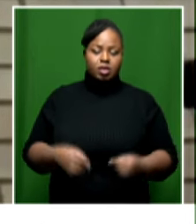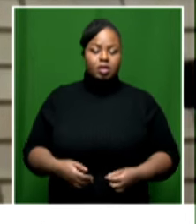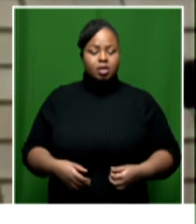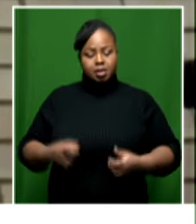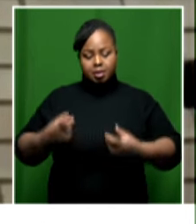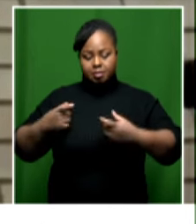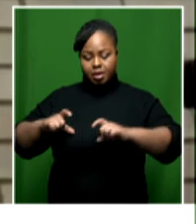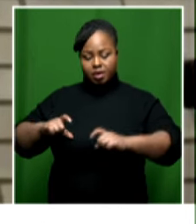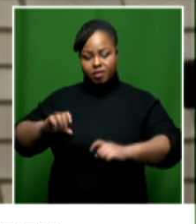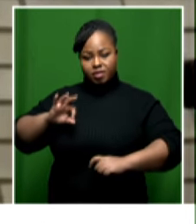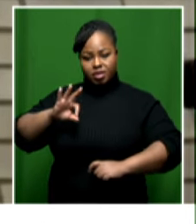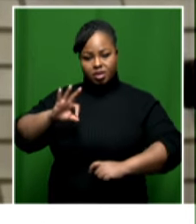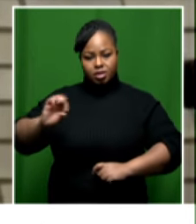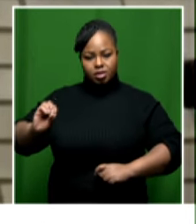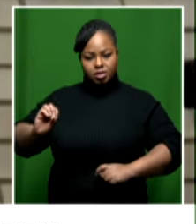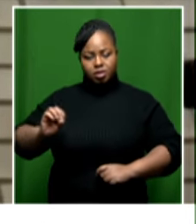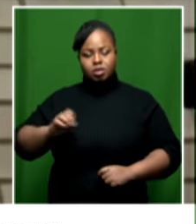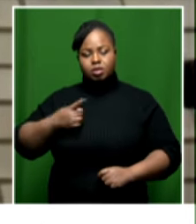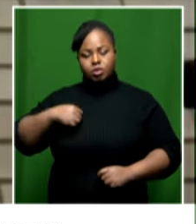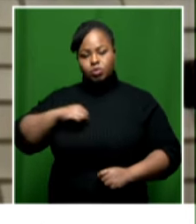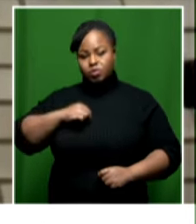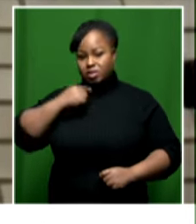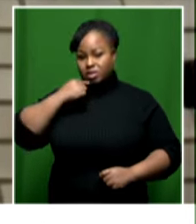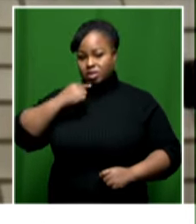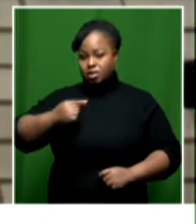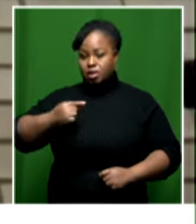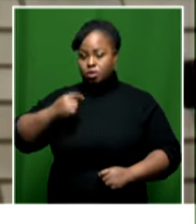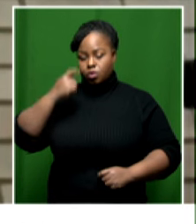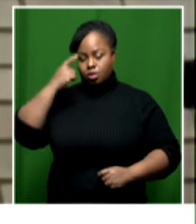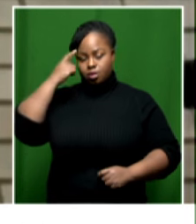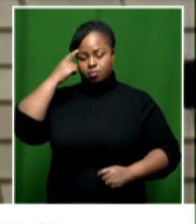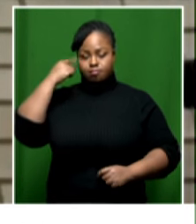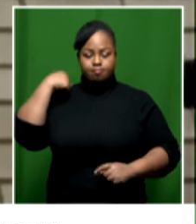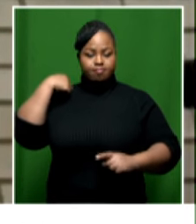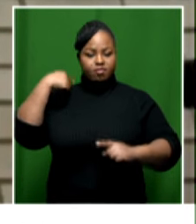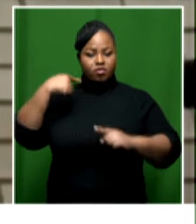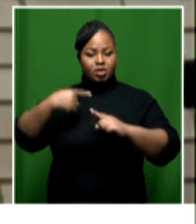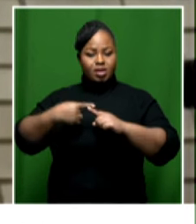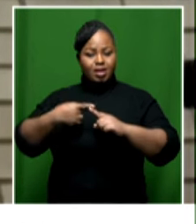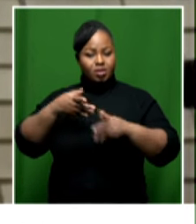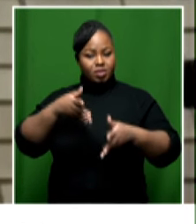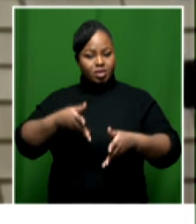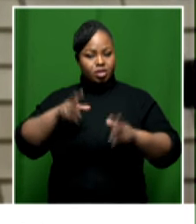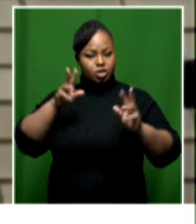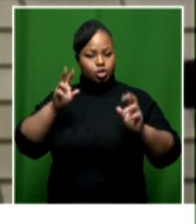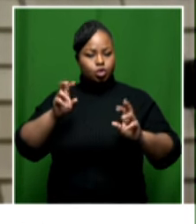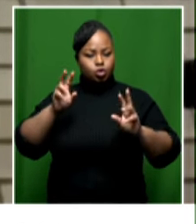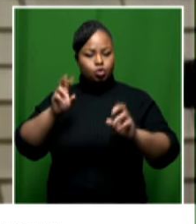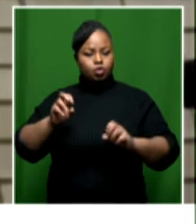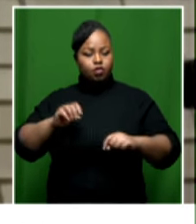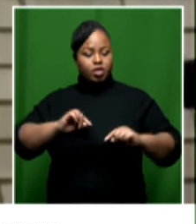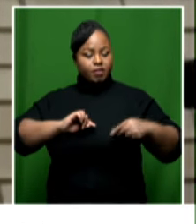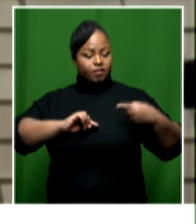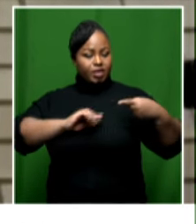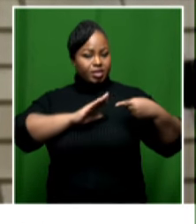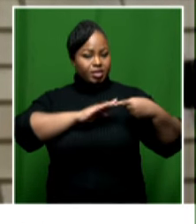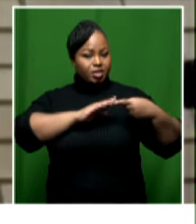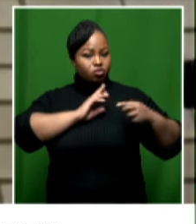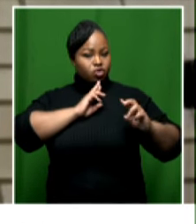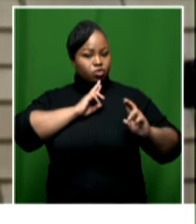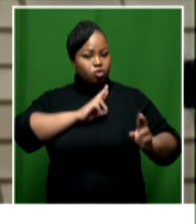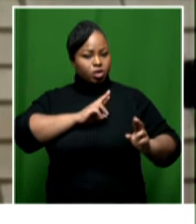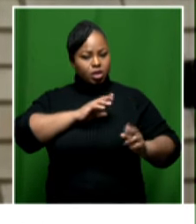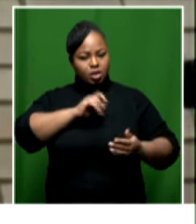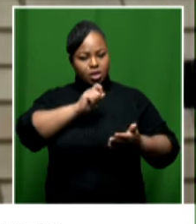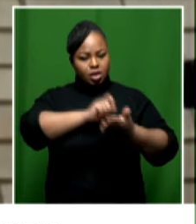thereof. We are of the view that insofar as this issue relates to the first respondent's affidavit, the following: